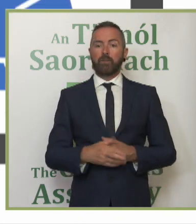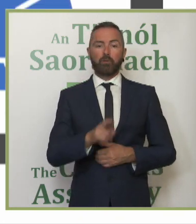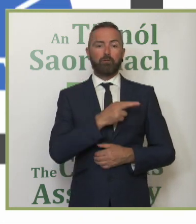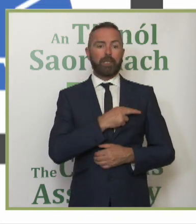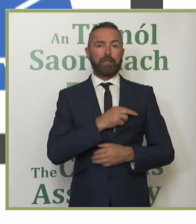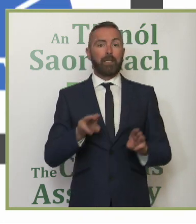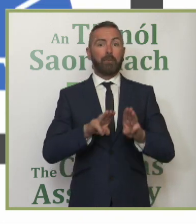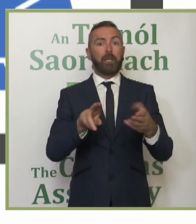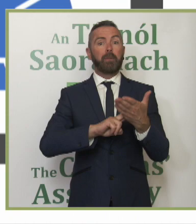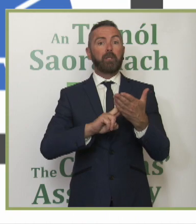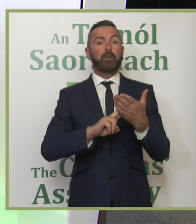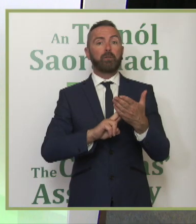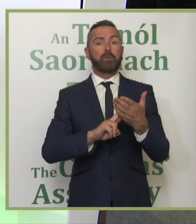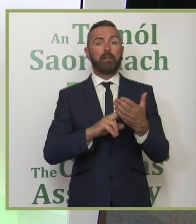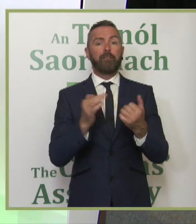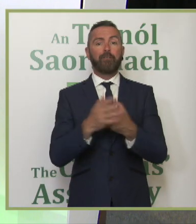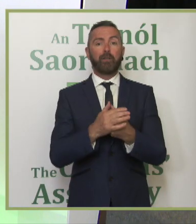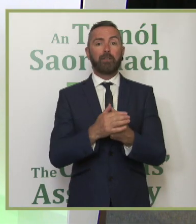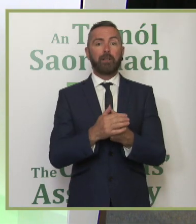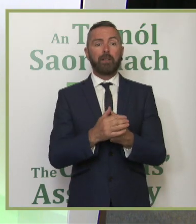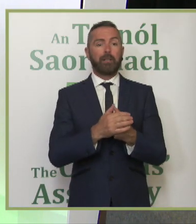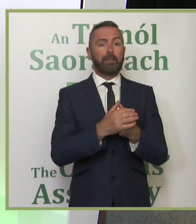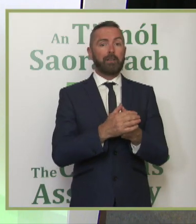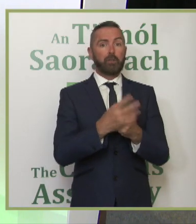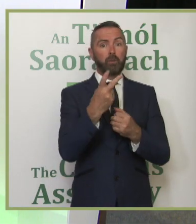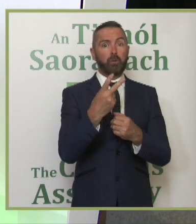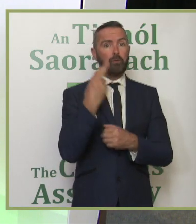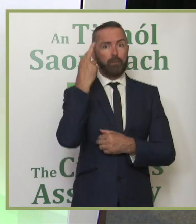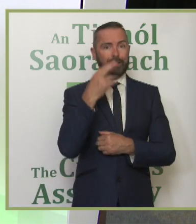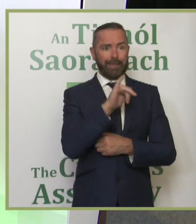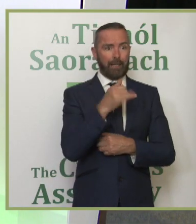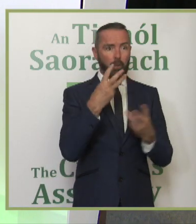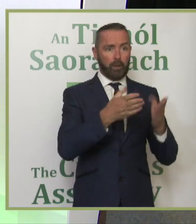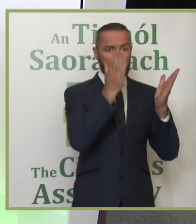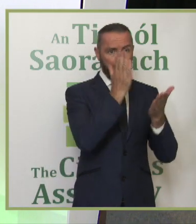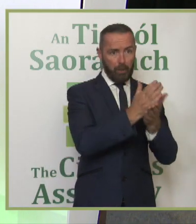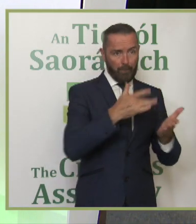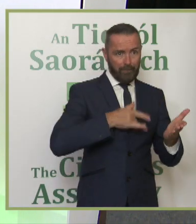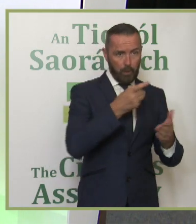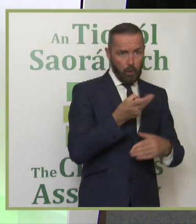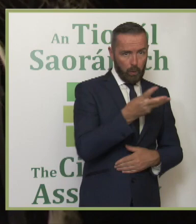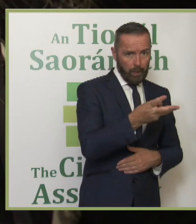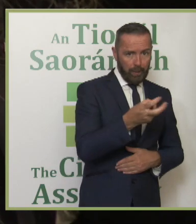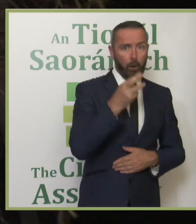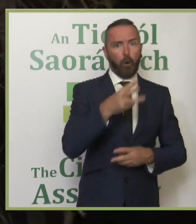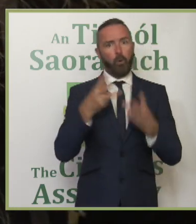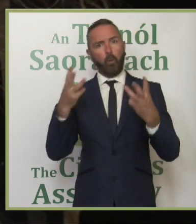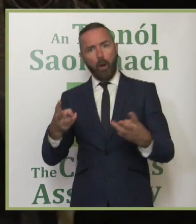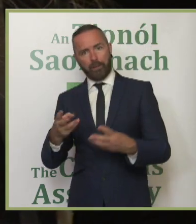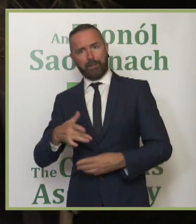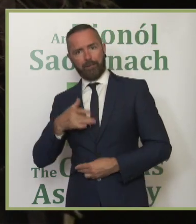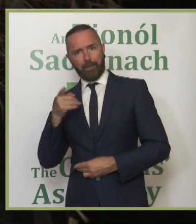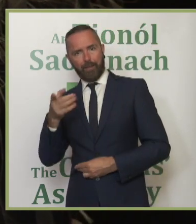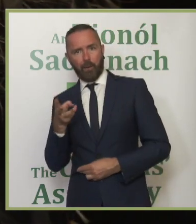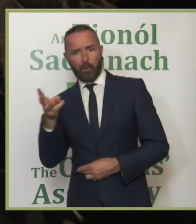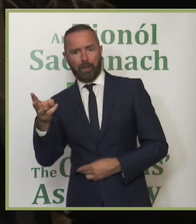people use drugs for one of two reasons. They either want to stop feeling something or they want to start feeling something. So people, they